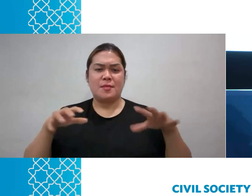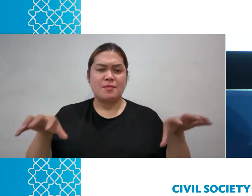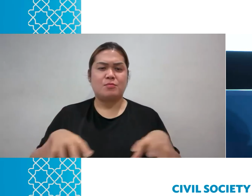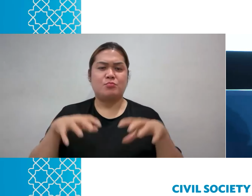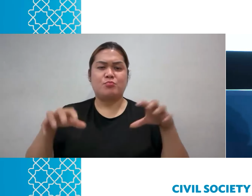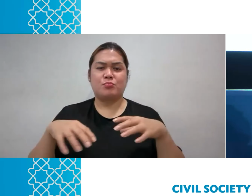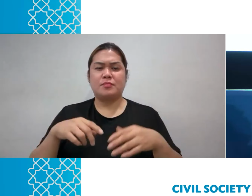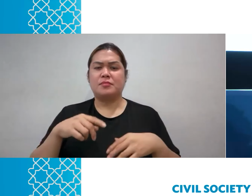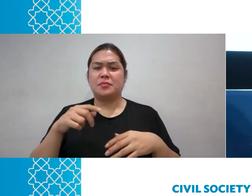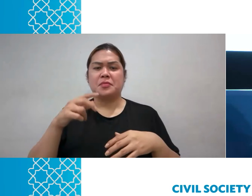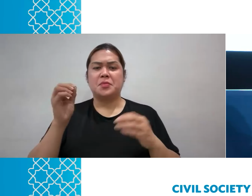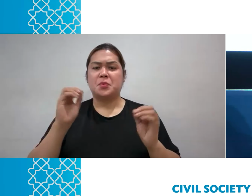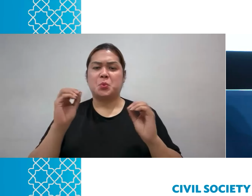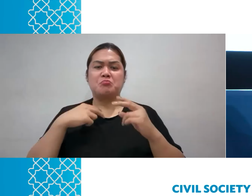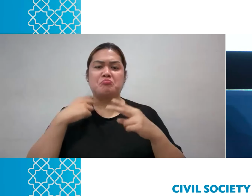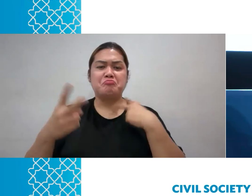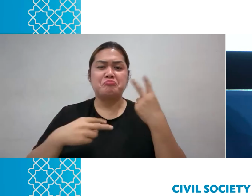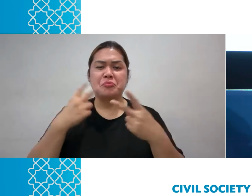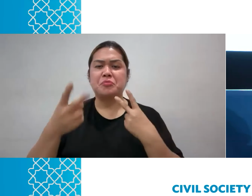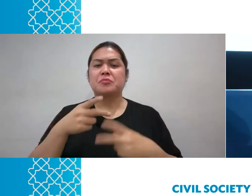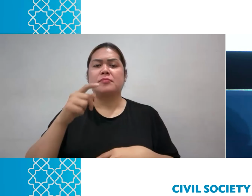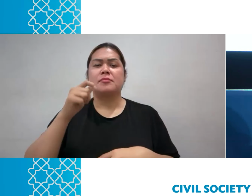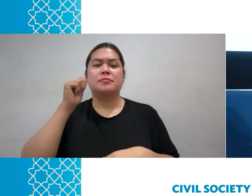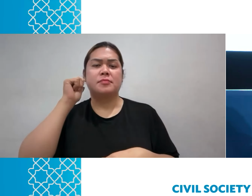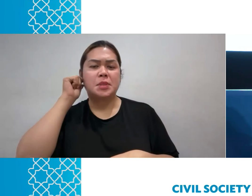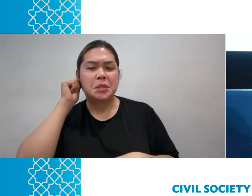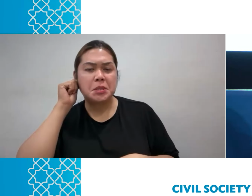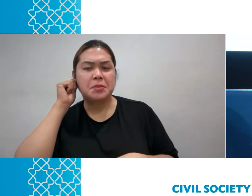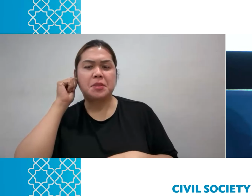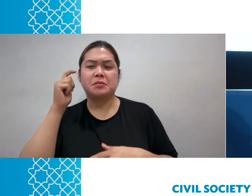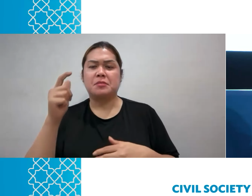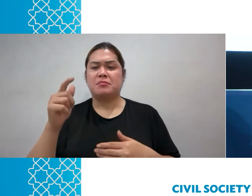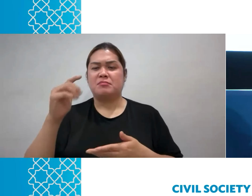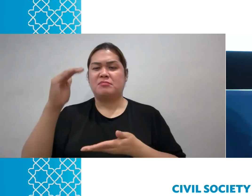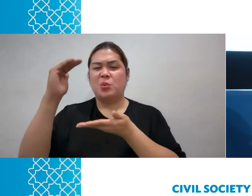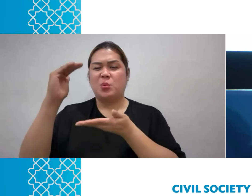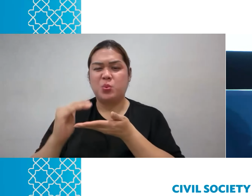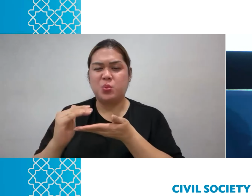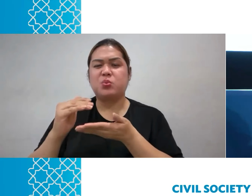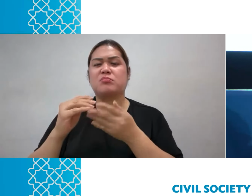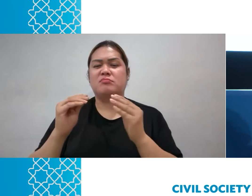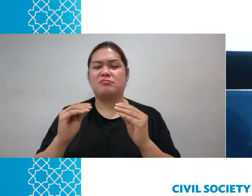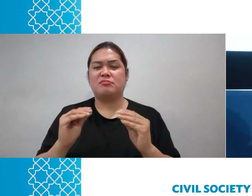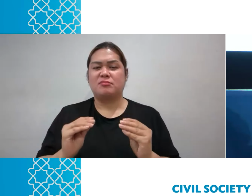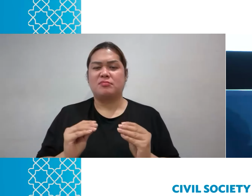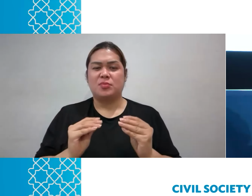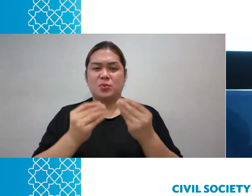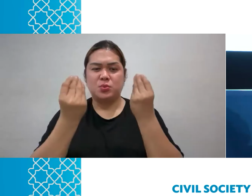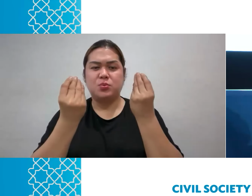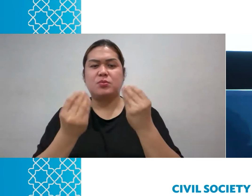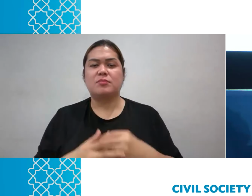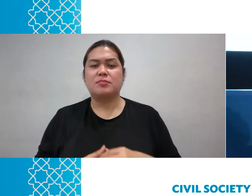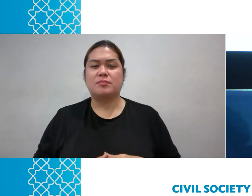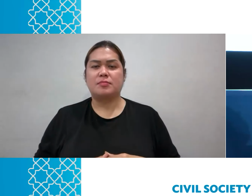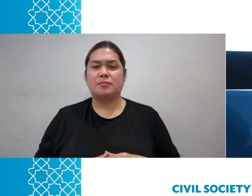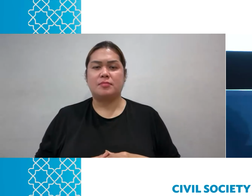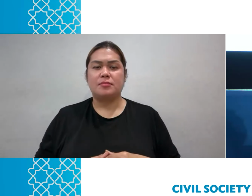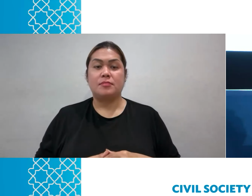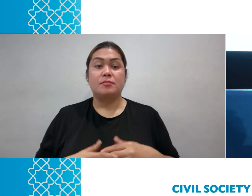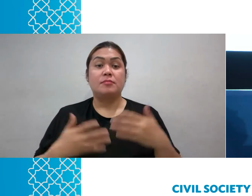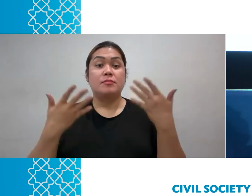the women, from the low-income resident, and etc. And then after that, when we are able